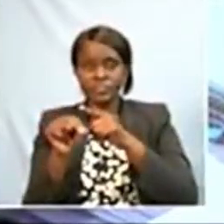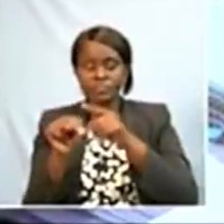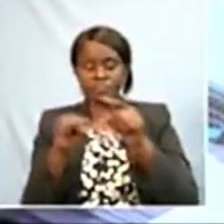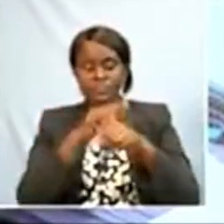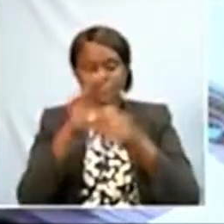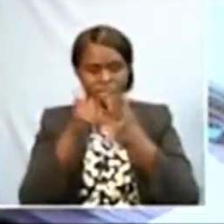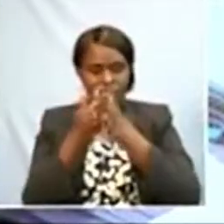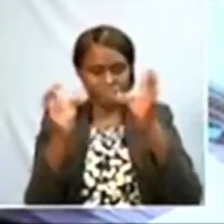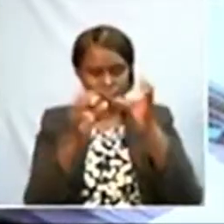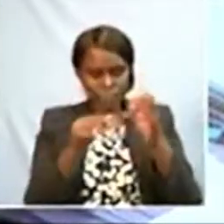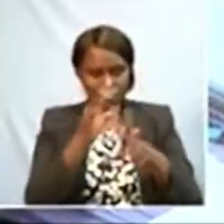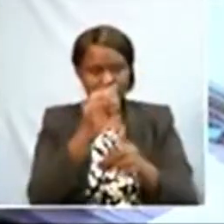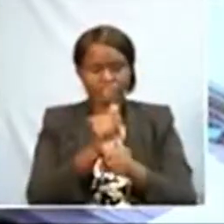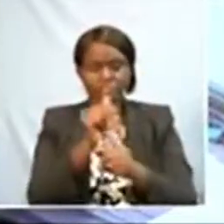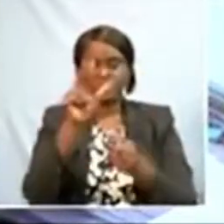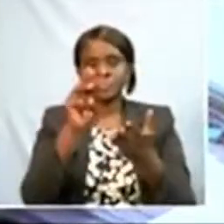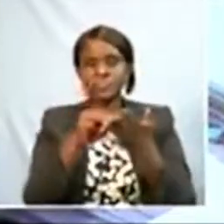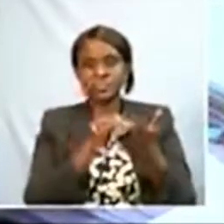all councils received